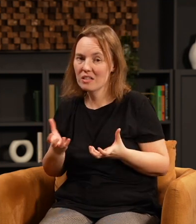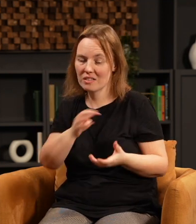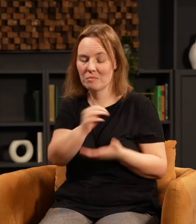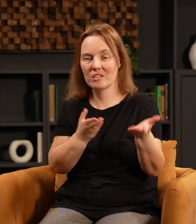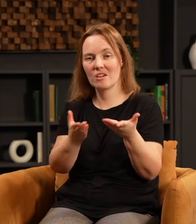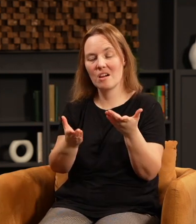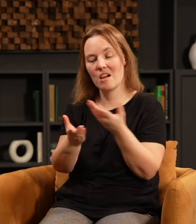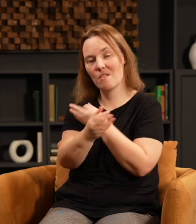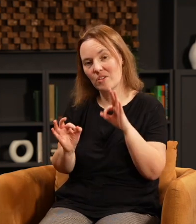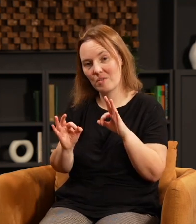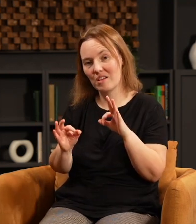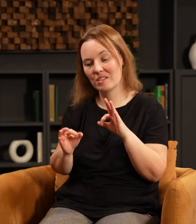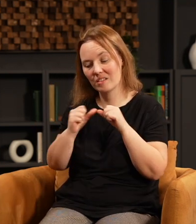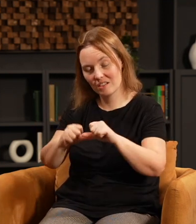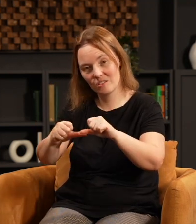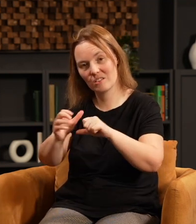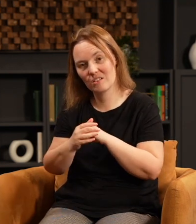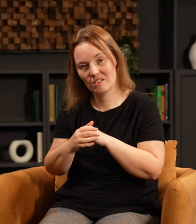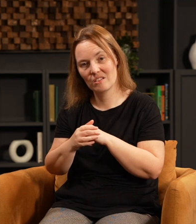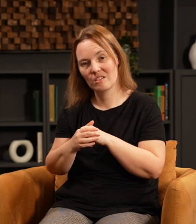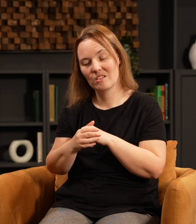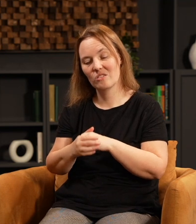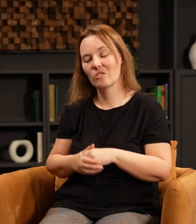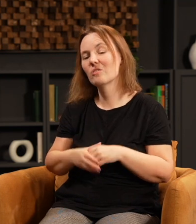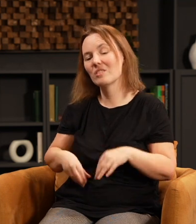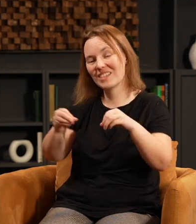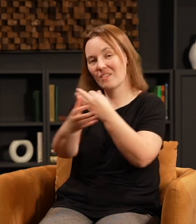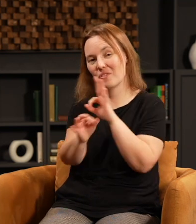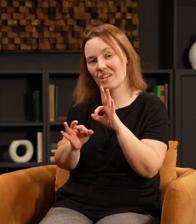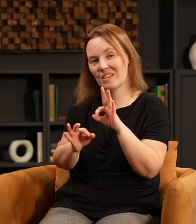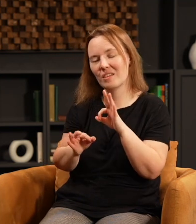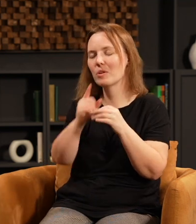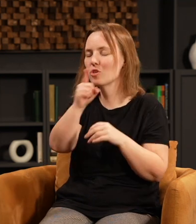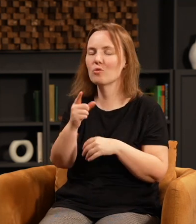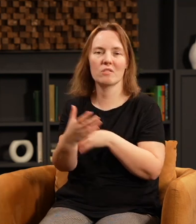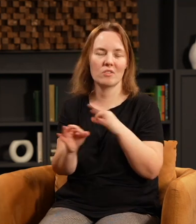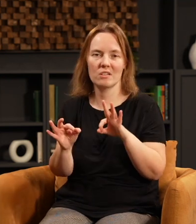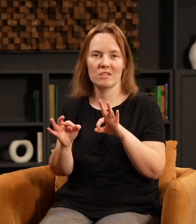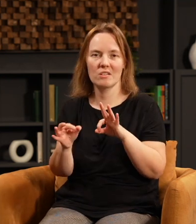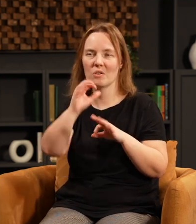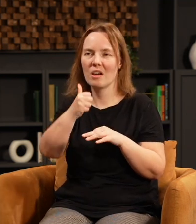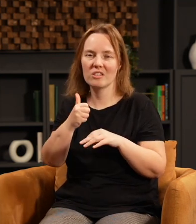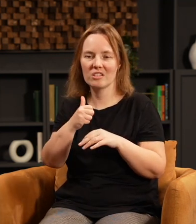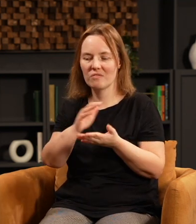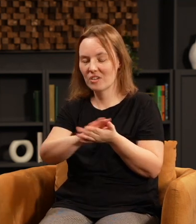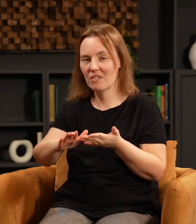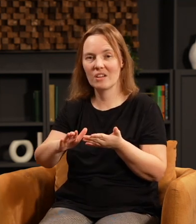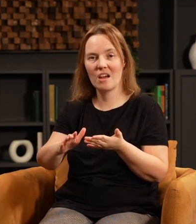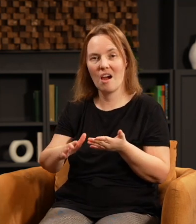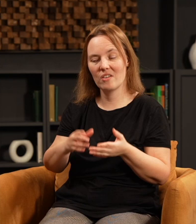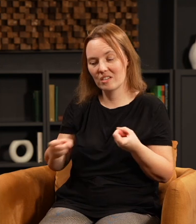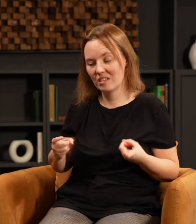ongoing basis so that those whom he has set free, that we are truly free. We're not just forgiven of our sins 50 years ago